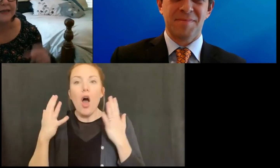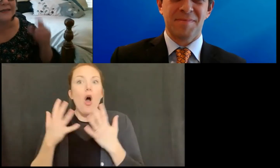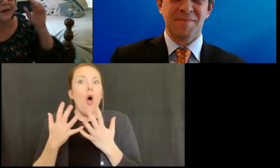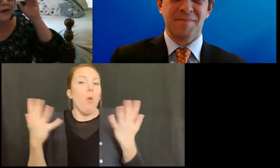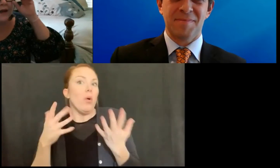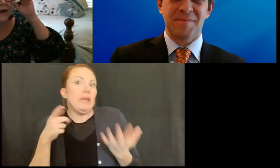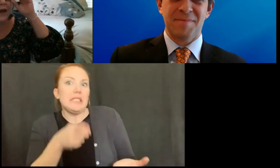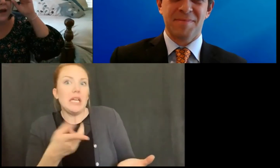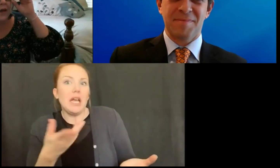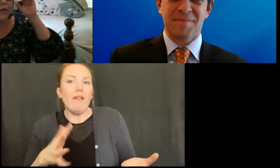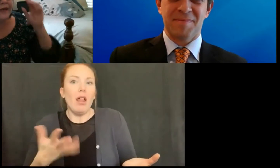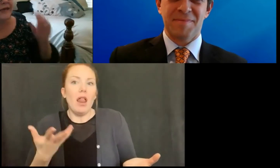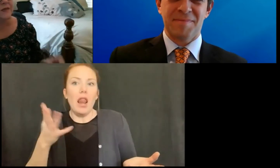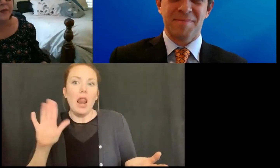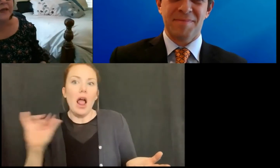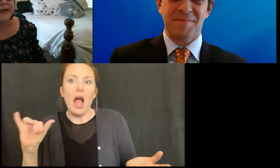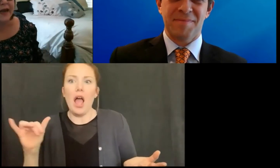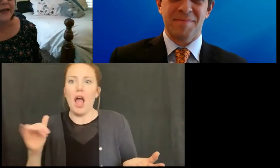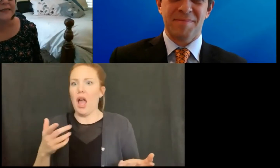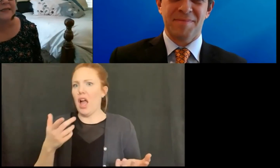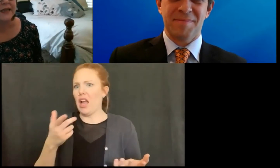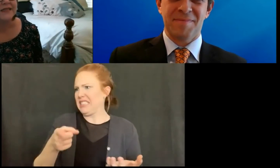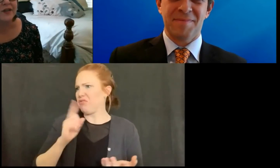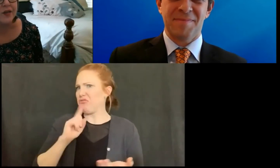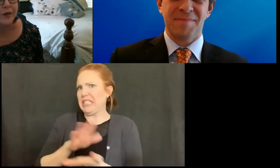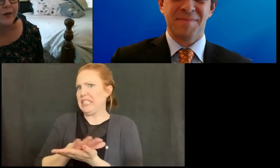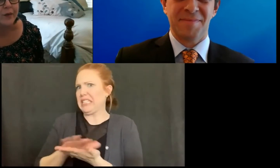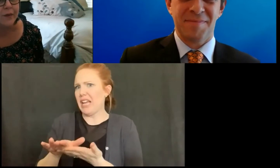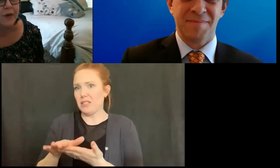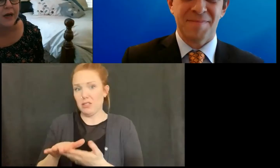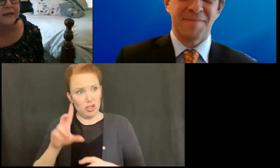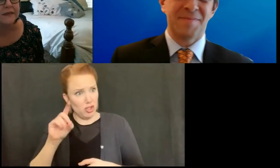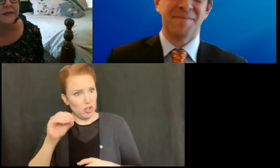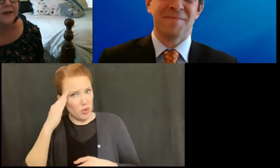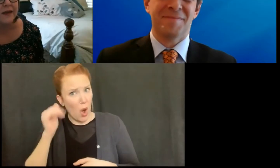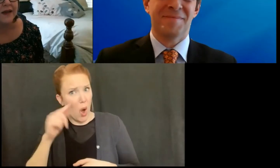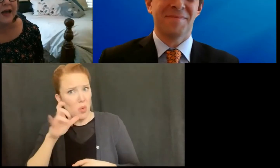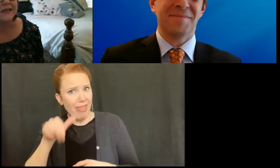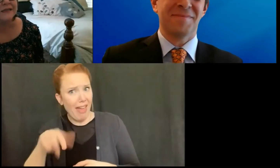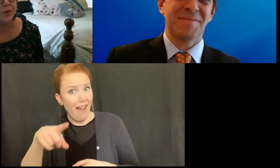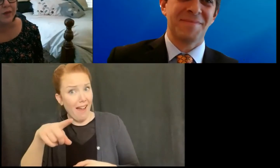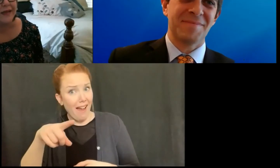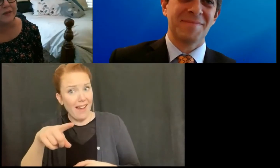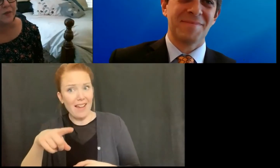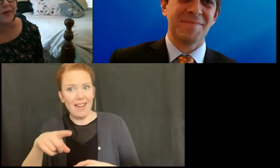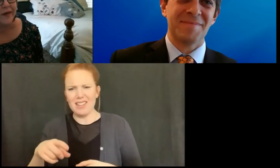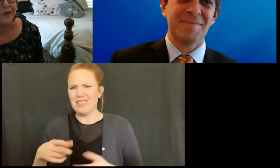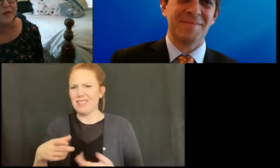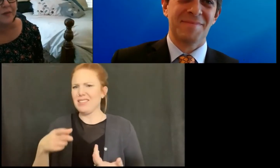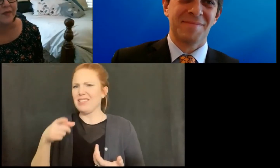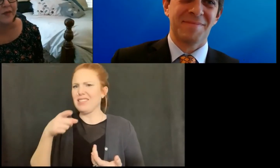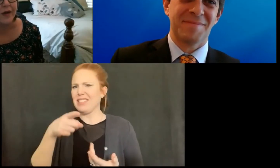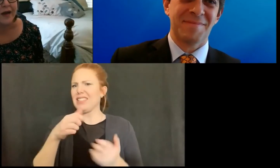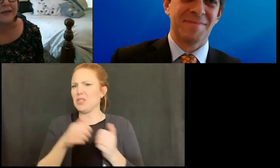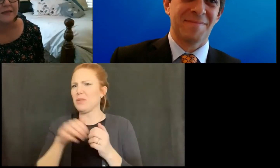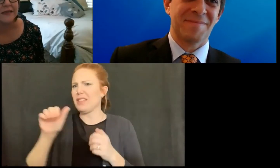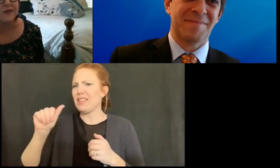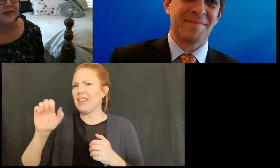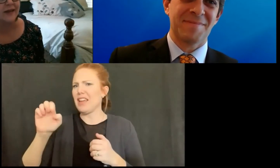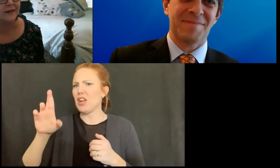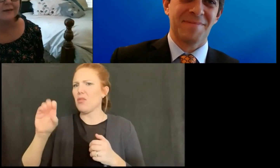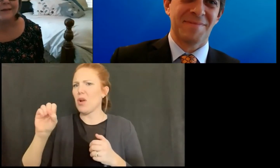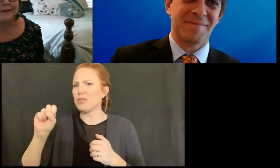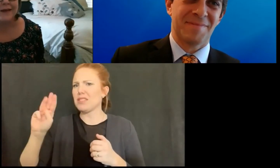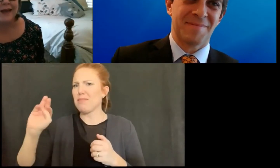he like?" And I said, "Well, he's really nice." And they said, "Do you know who he was?" I said, "Well, he's with Aerosmith, you guys.